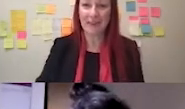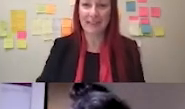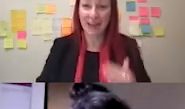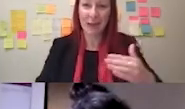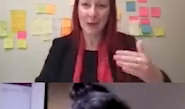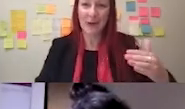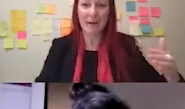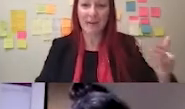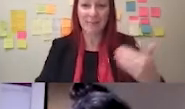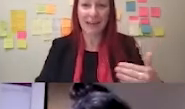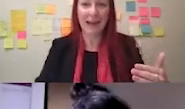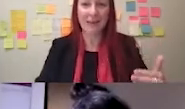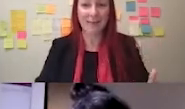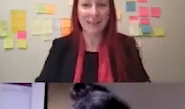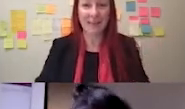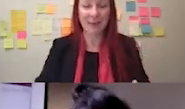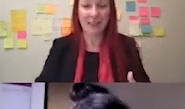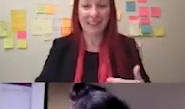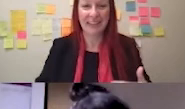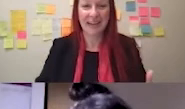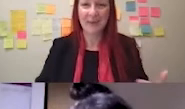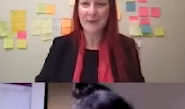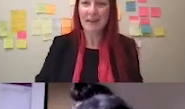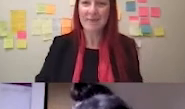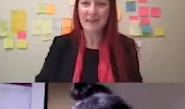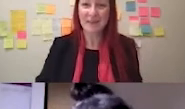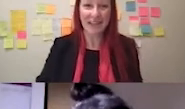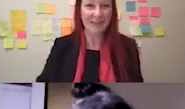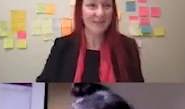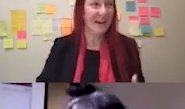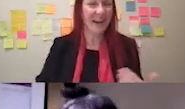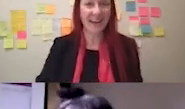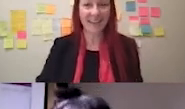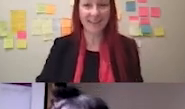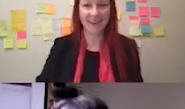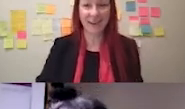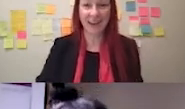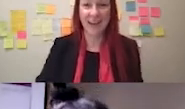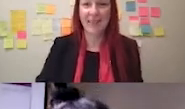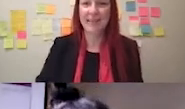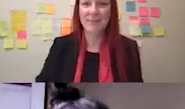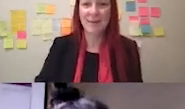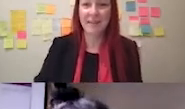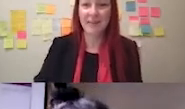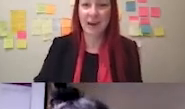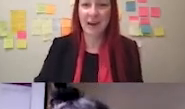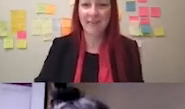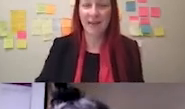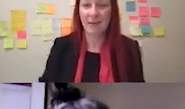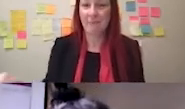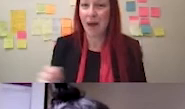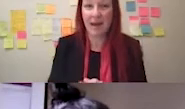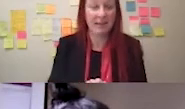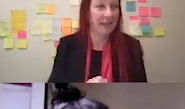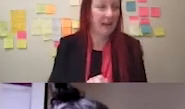3 or 4 teapots queued up and my gaggle of teapots, which we have a bit of a laugh about and enjoy. There's moments where